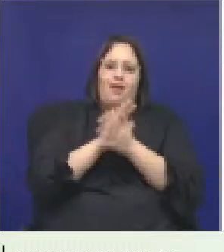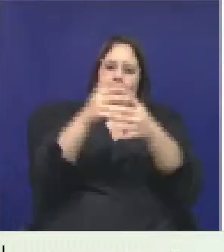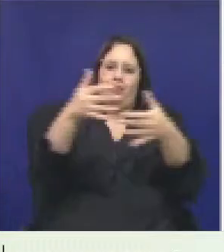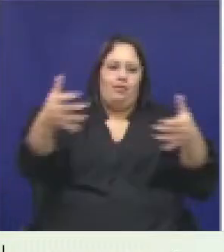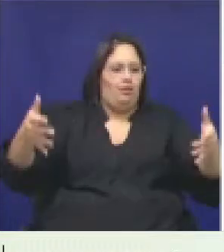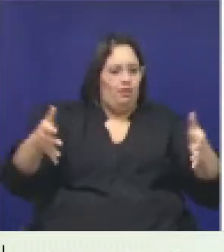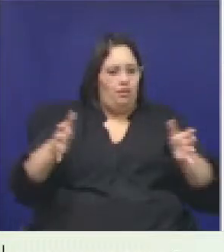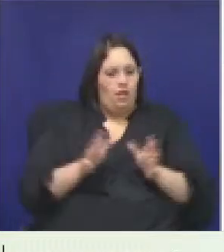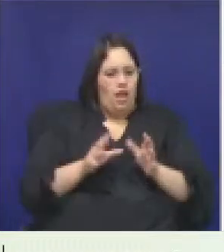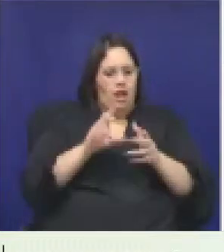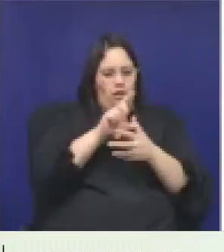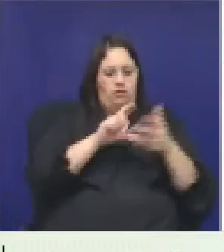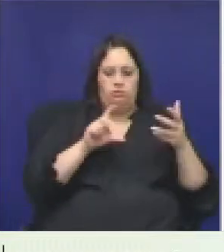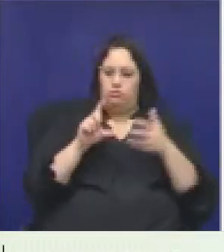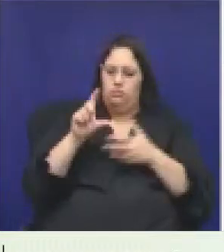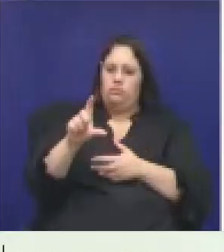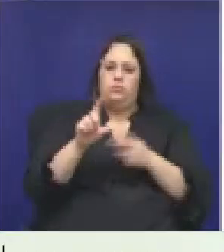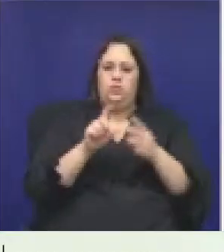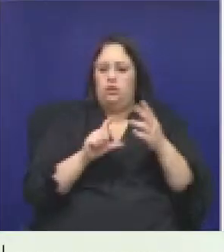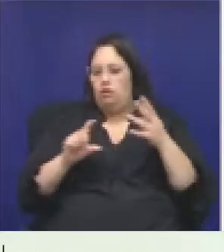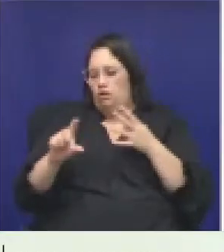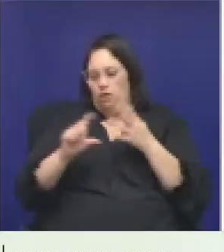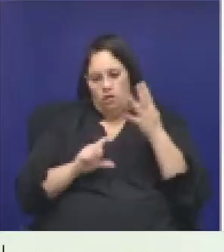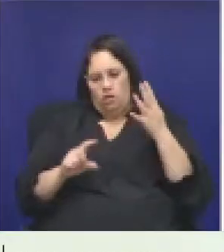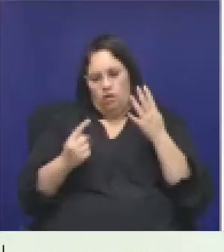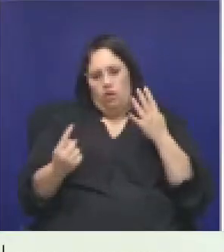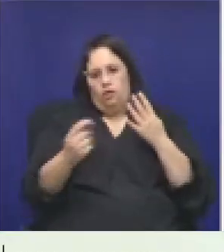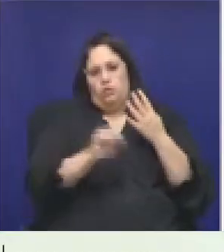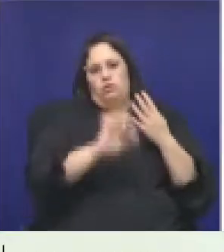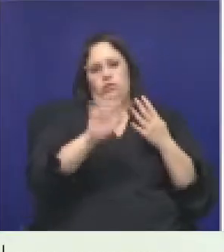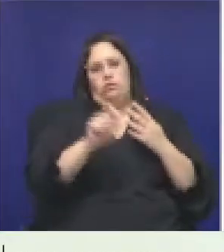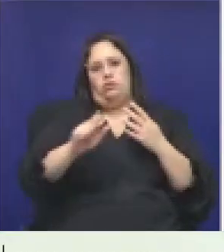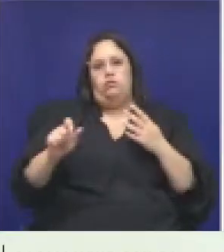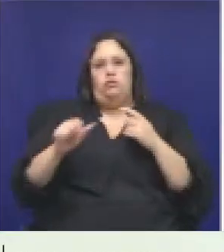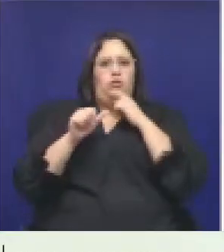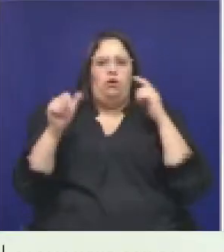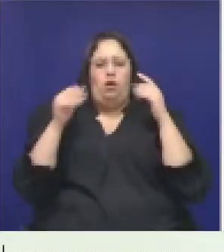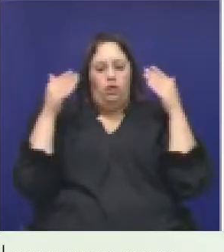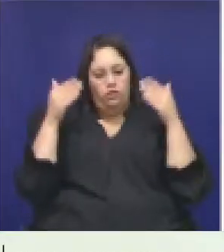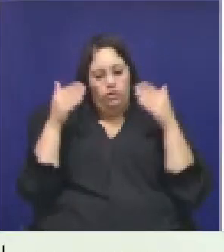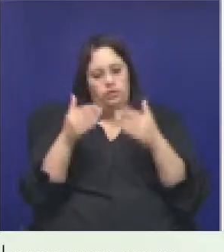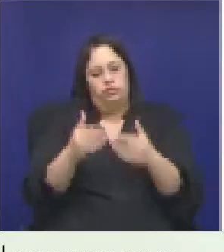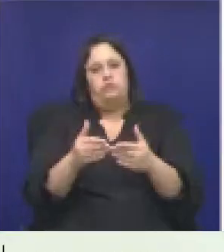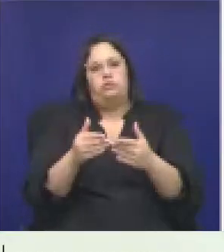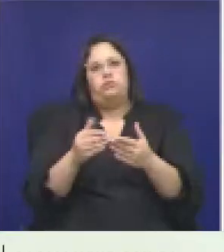a bigger piece of pie to every single South African and not have this narrowly